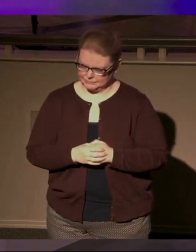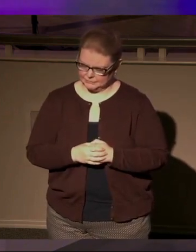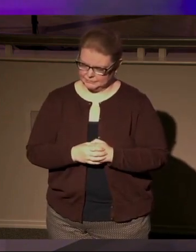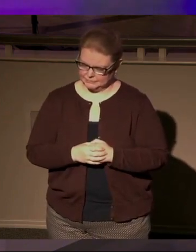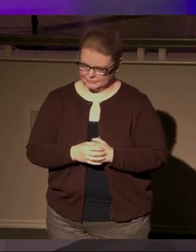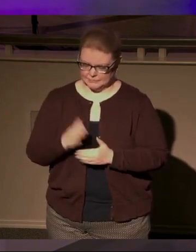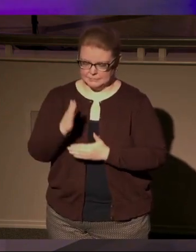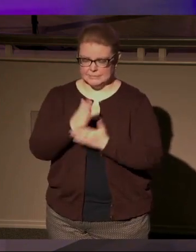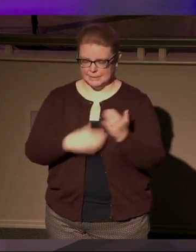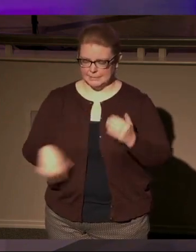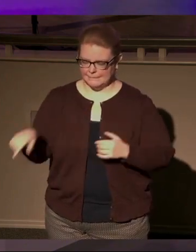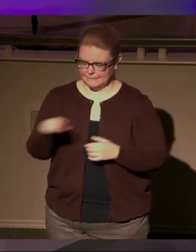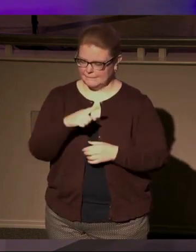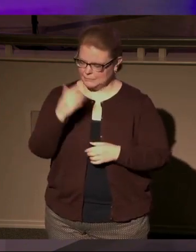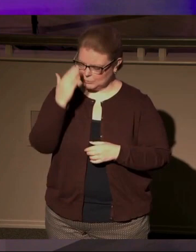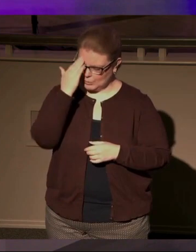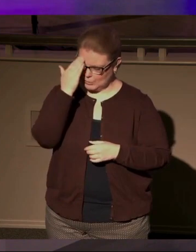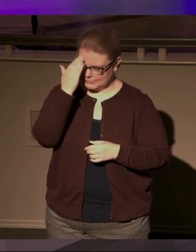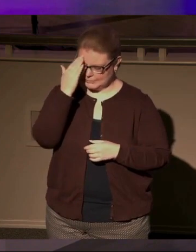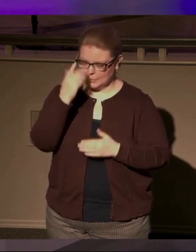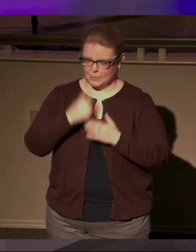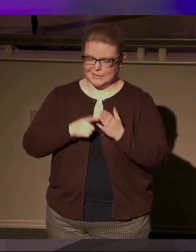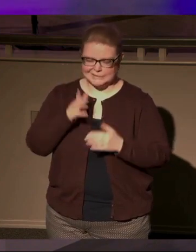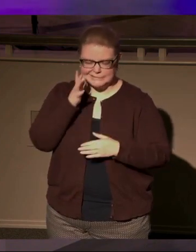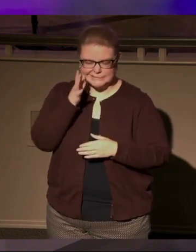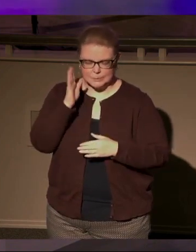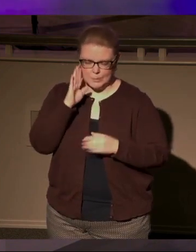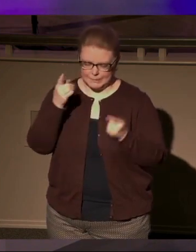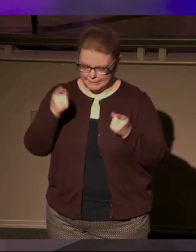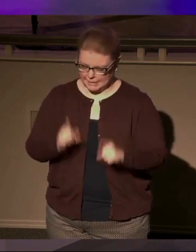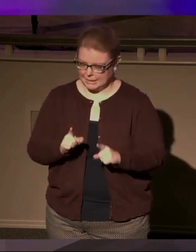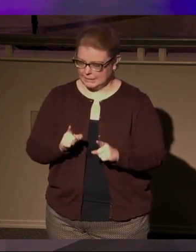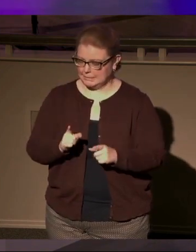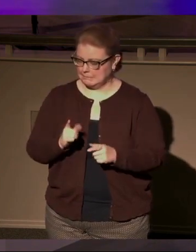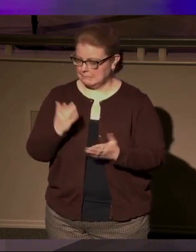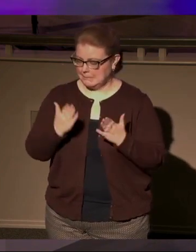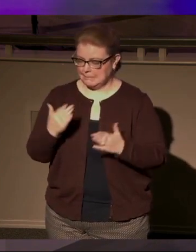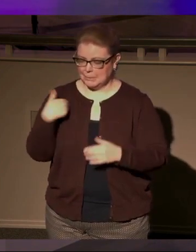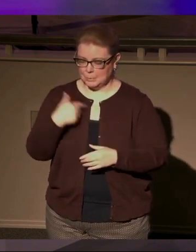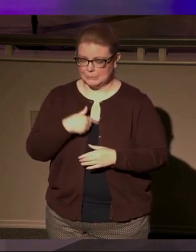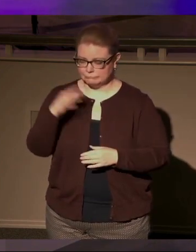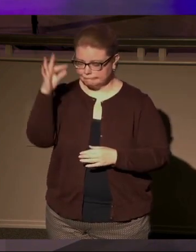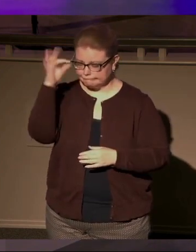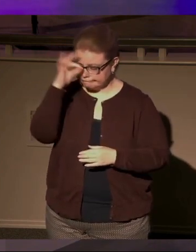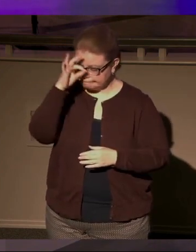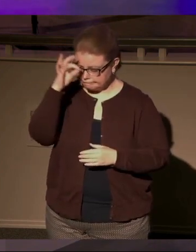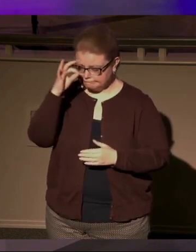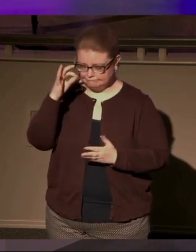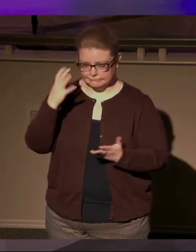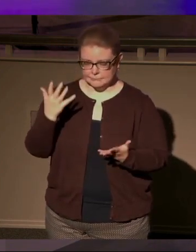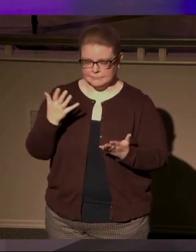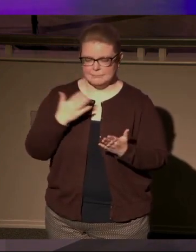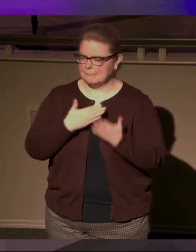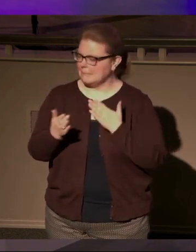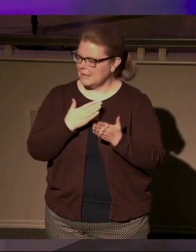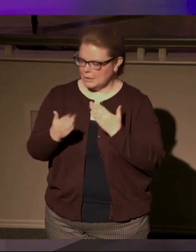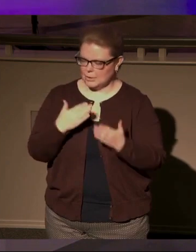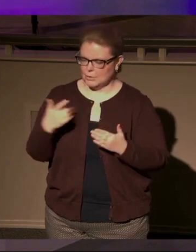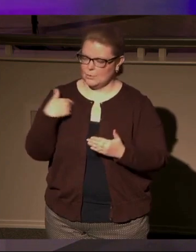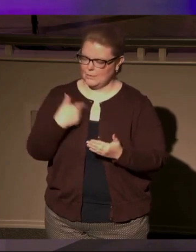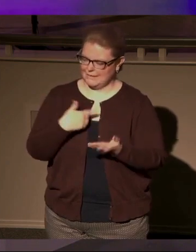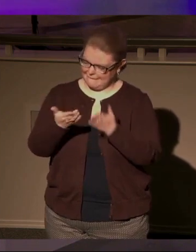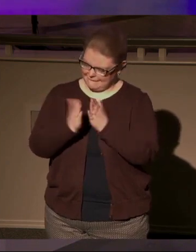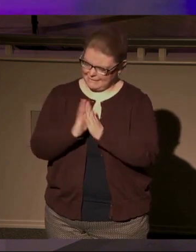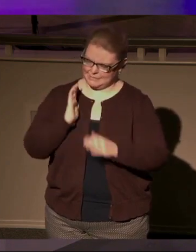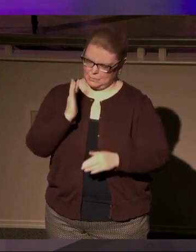Lord, some of us know exactly what's about to happen, and others of us have no clue. But Lord, either way, we ask that our